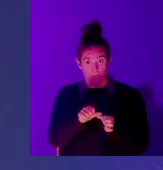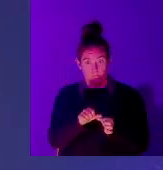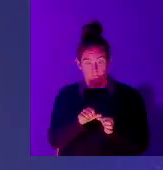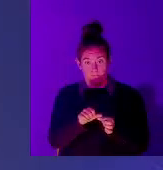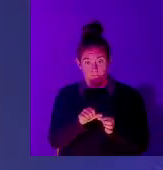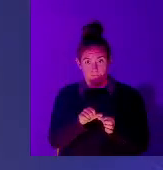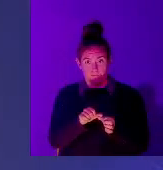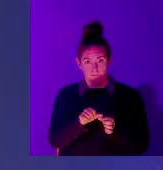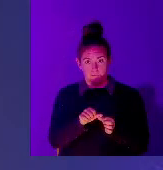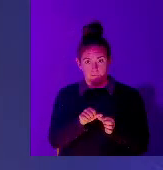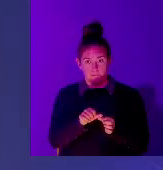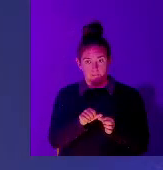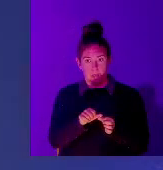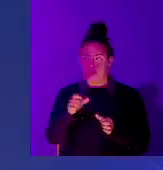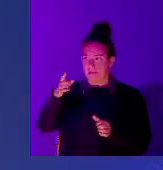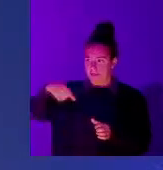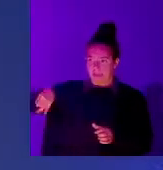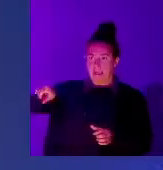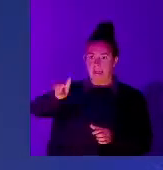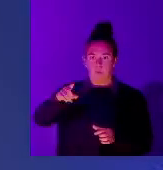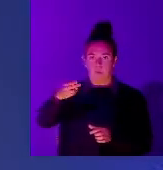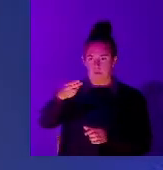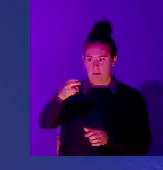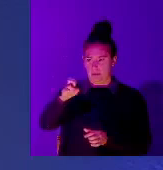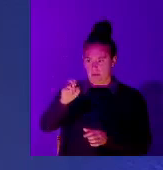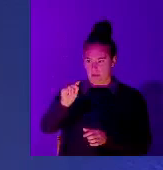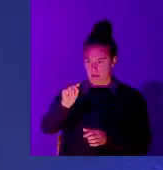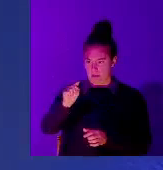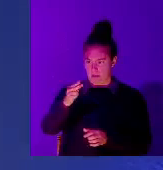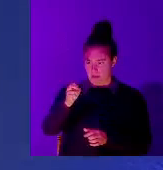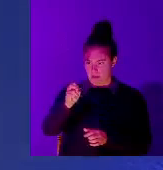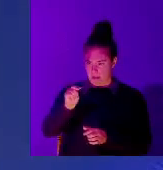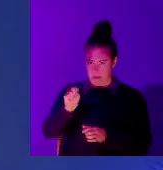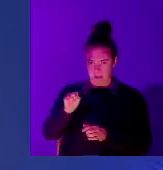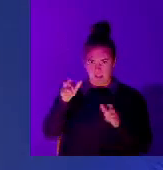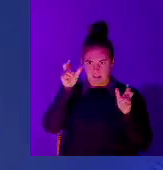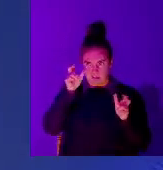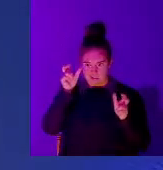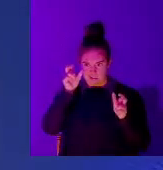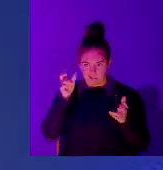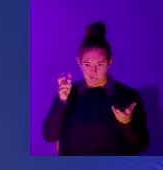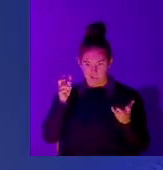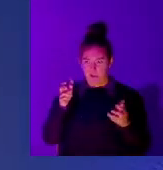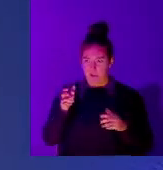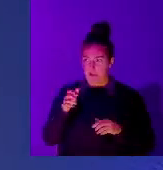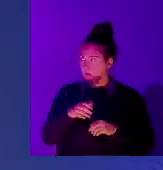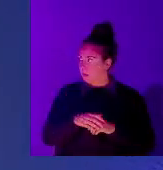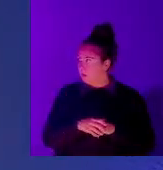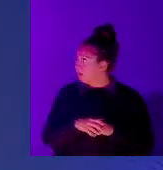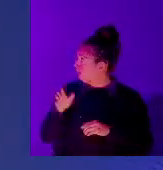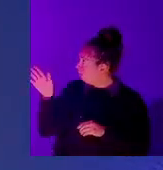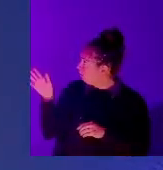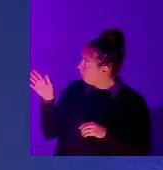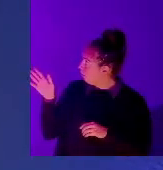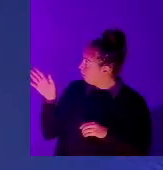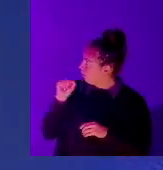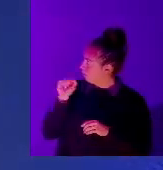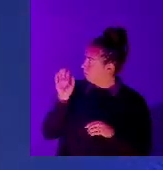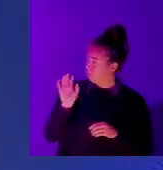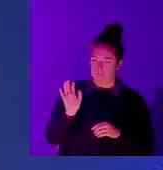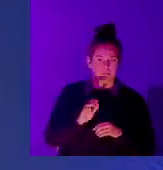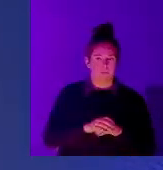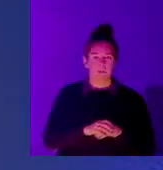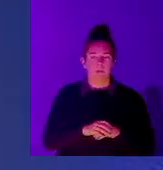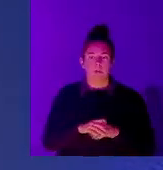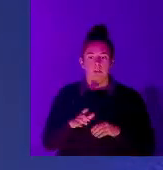weren't heathens. They were the very nation which God called to be his own and to whom he revealed himself by delivering them from